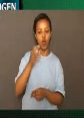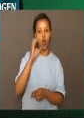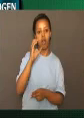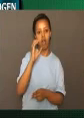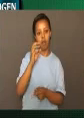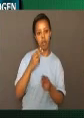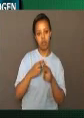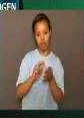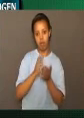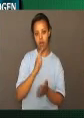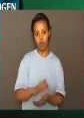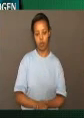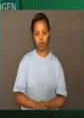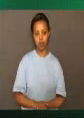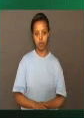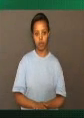hydrocarbon.